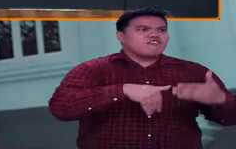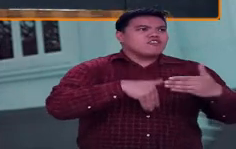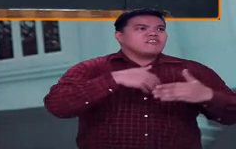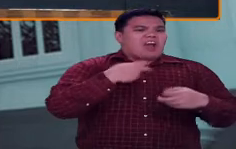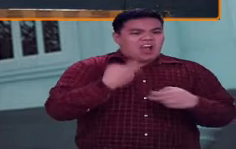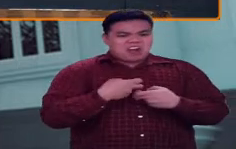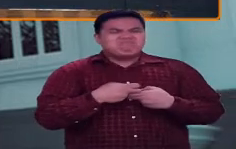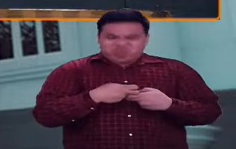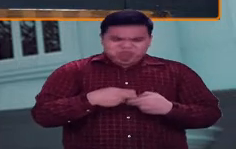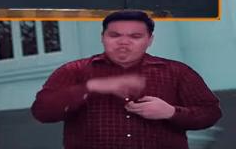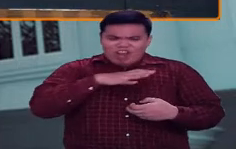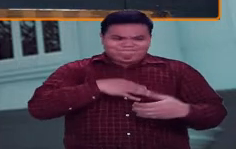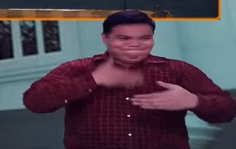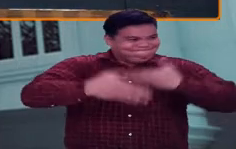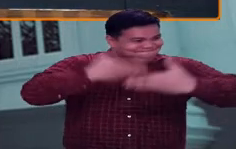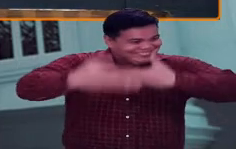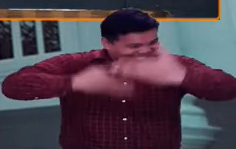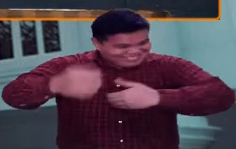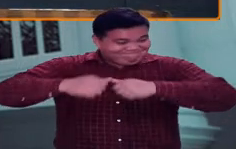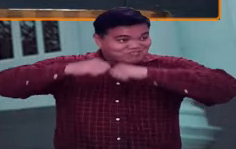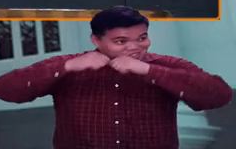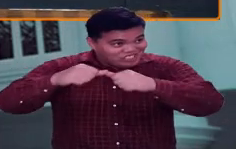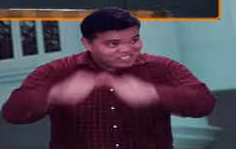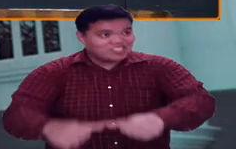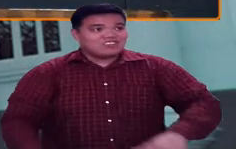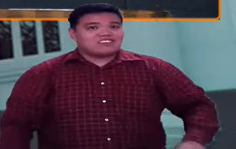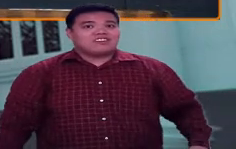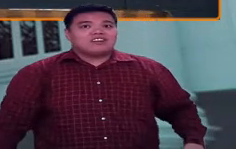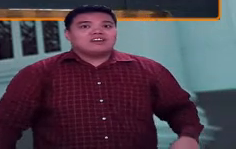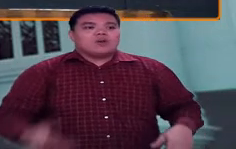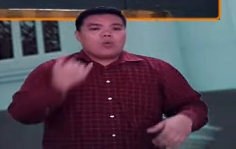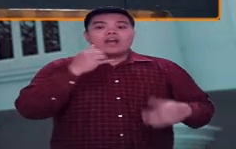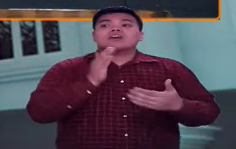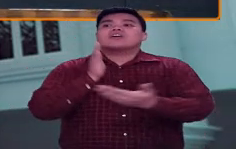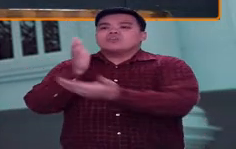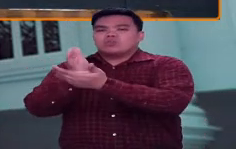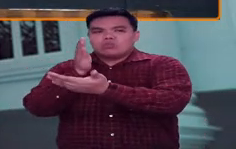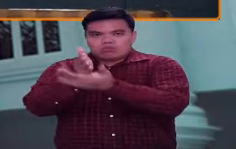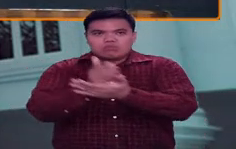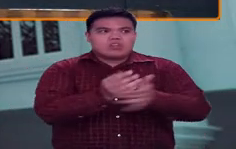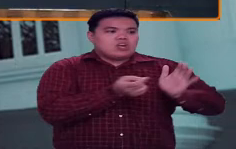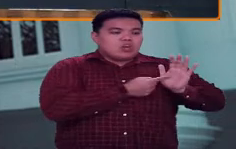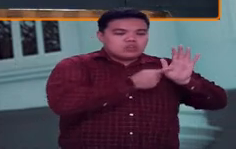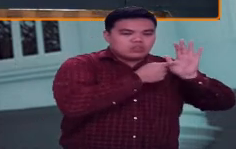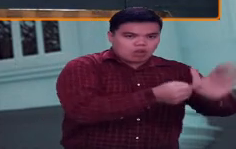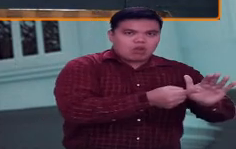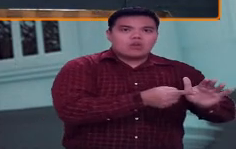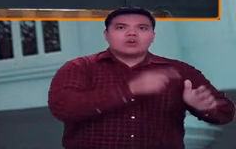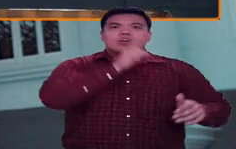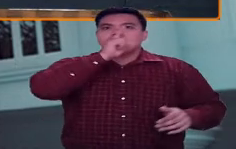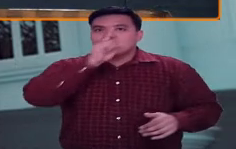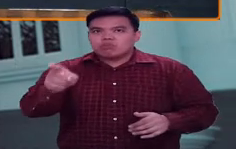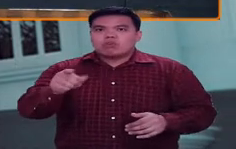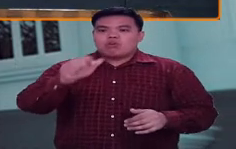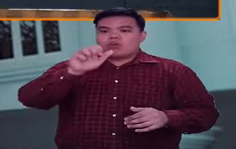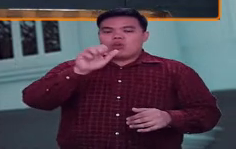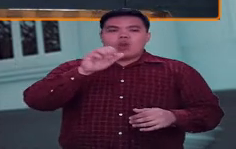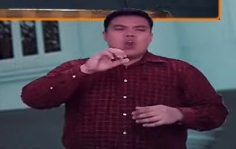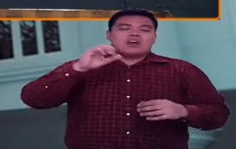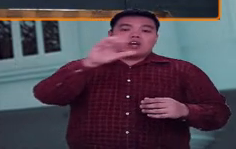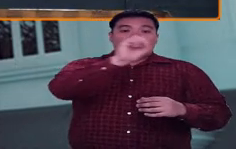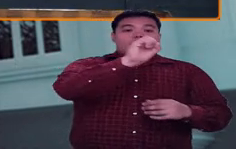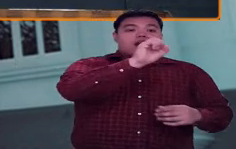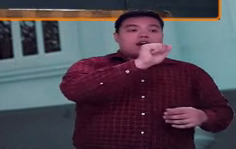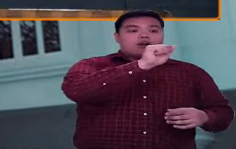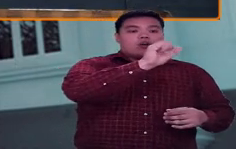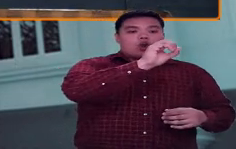something is reaching the unreached with the gospel. Paul expressed this obsession,